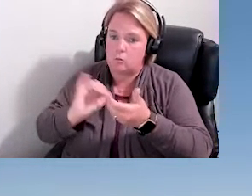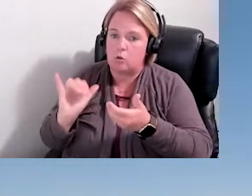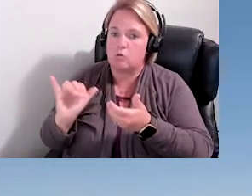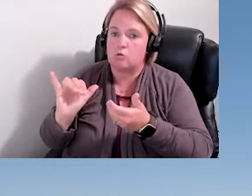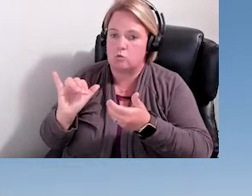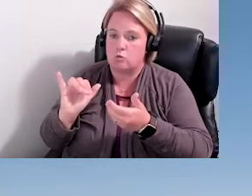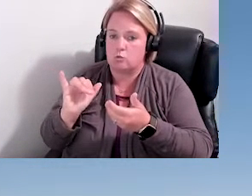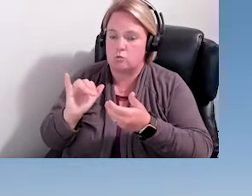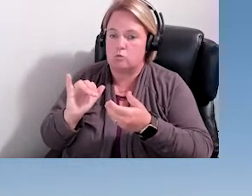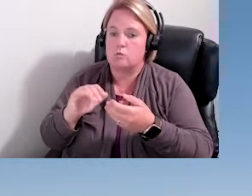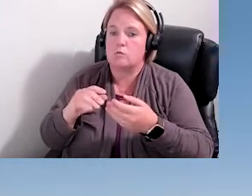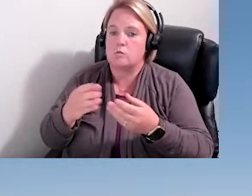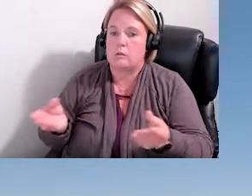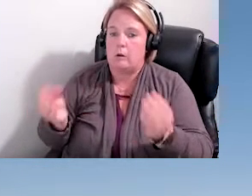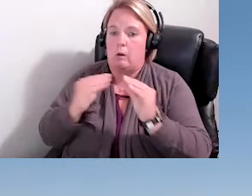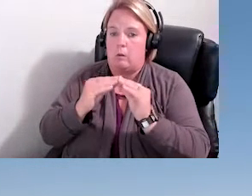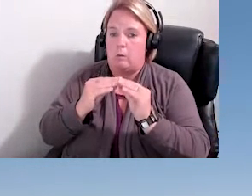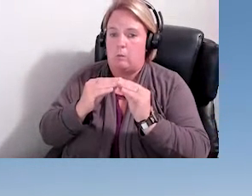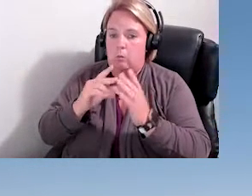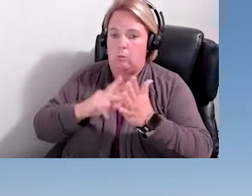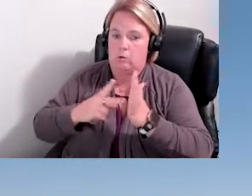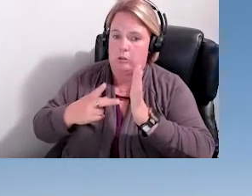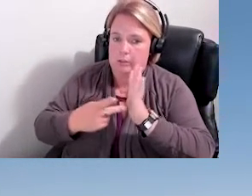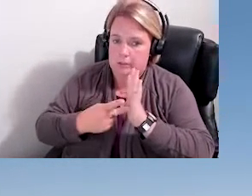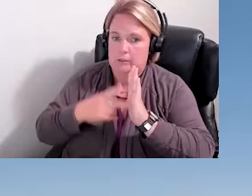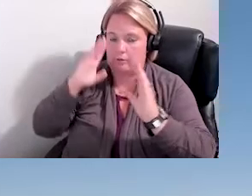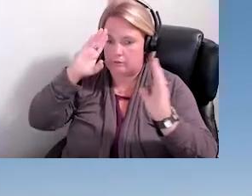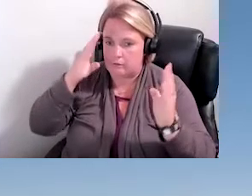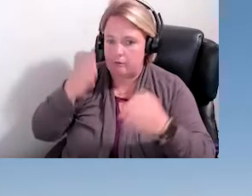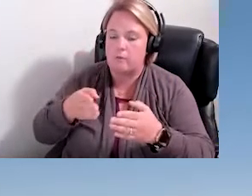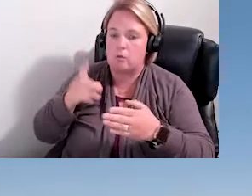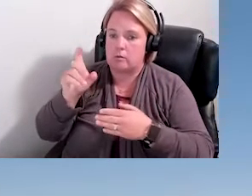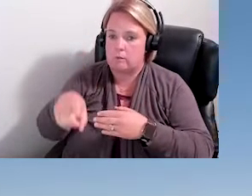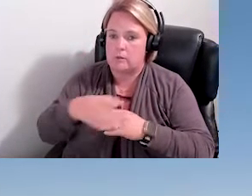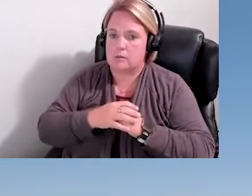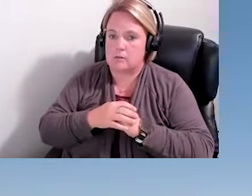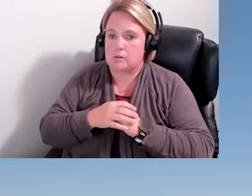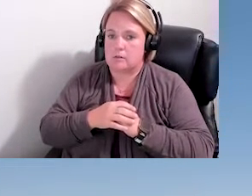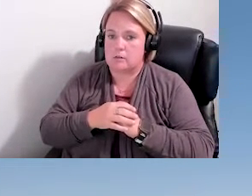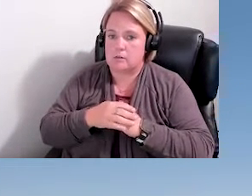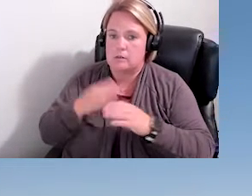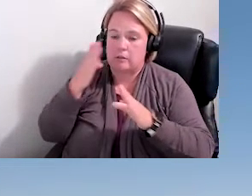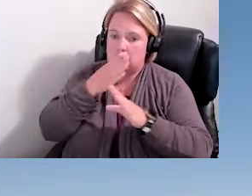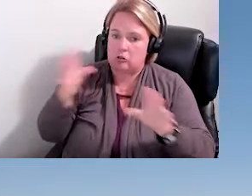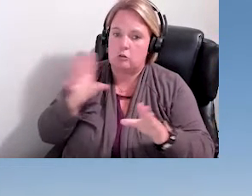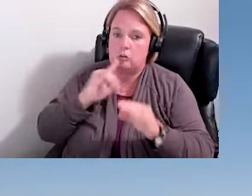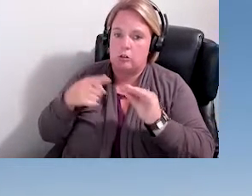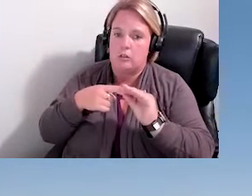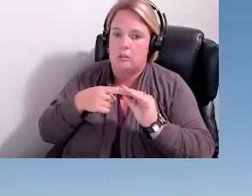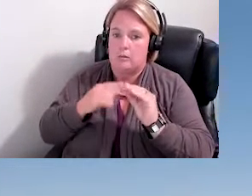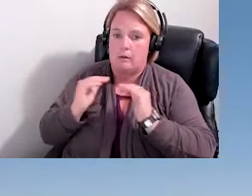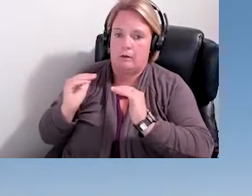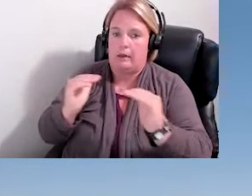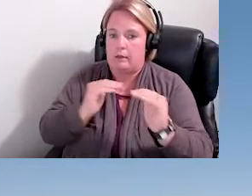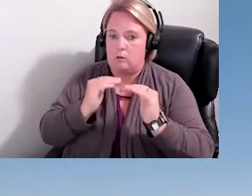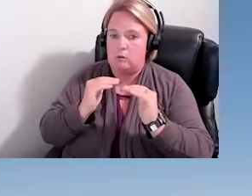start moving towards a more intentional focus. Because in generally, when we're talking about equity, I know we use it as a general